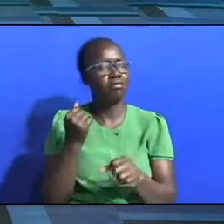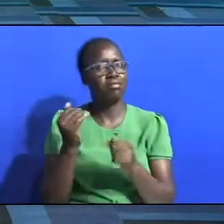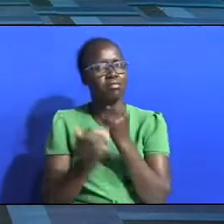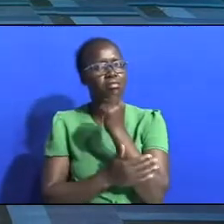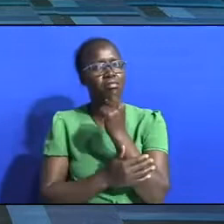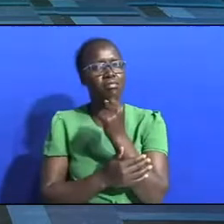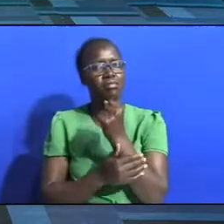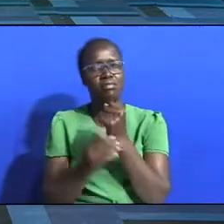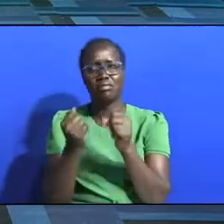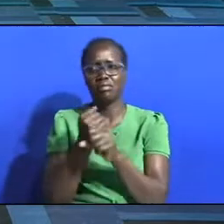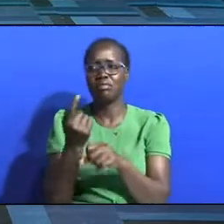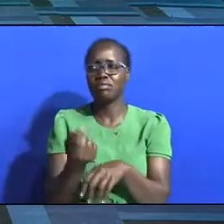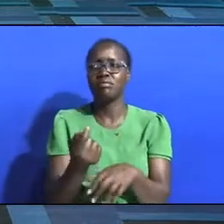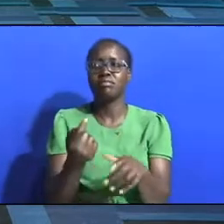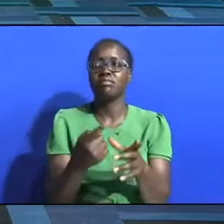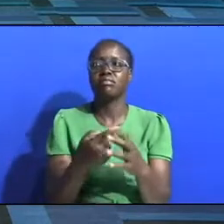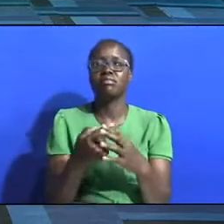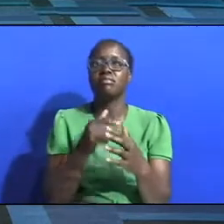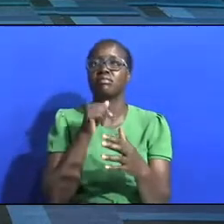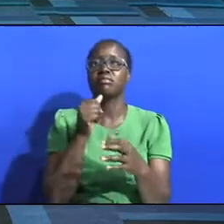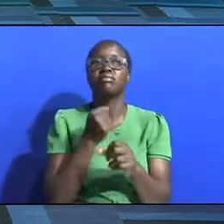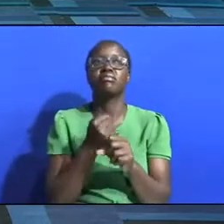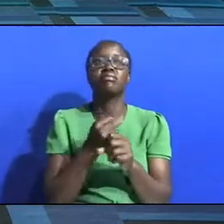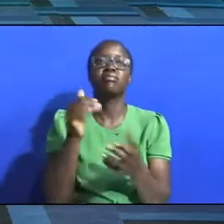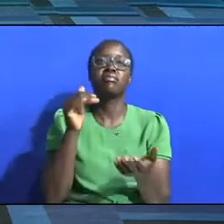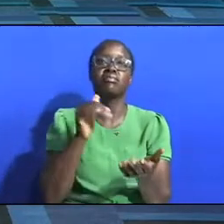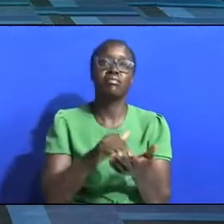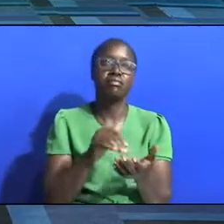just do it a little, and then I will not do it again.